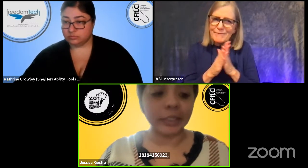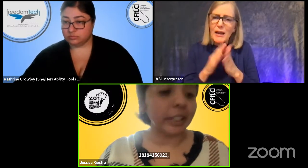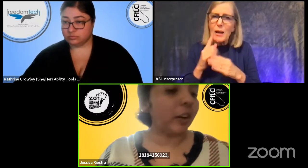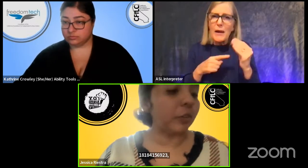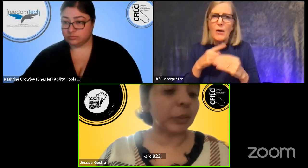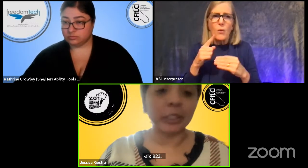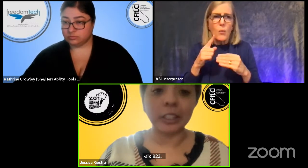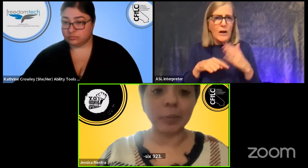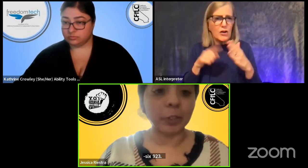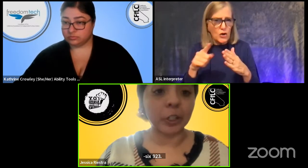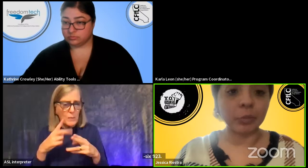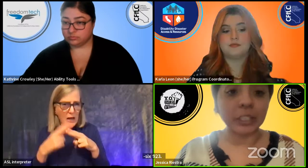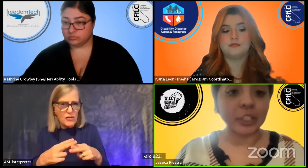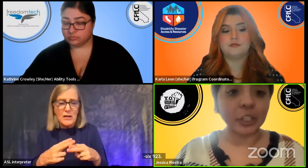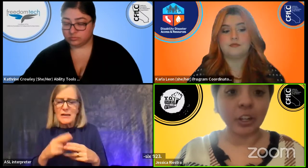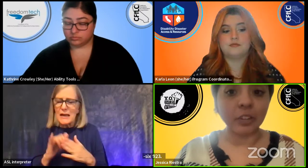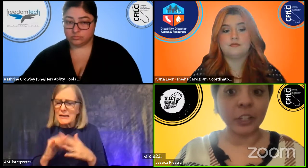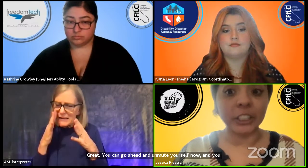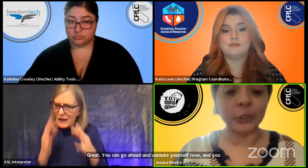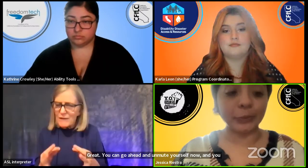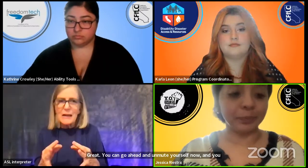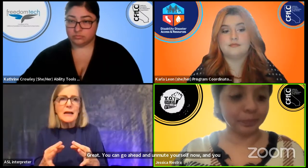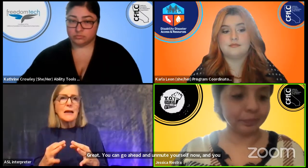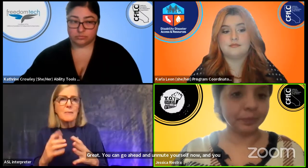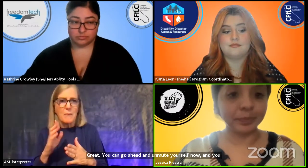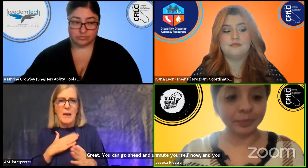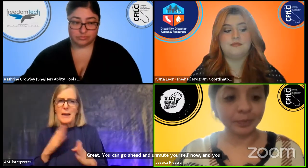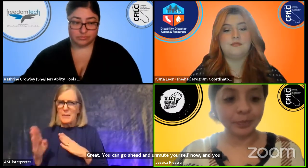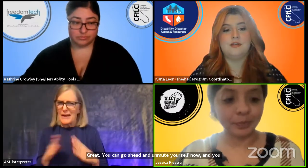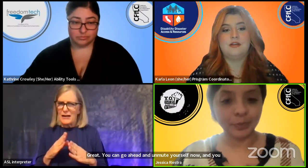within my plate of something that we're going to be touching on very soon.